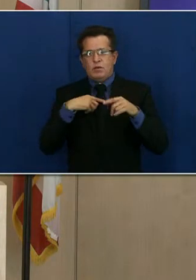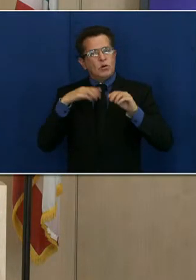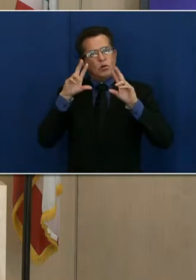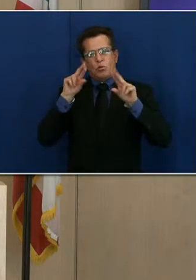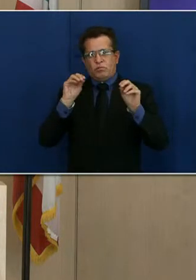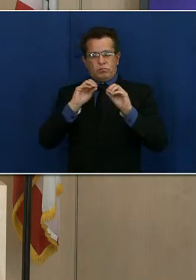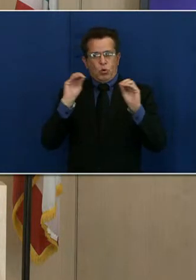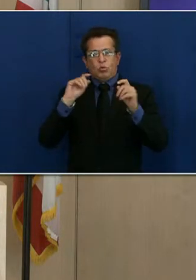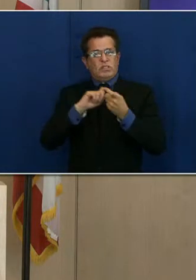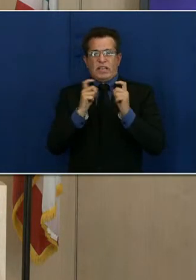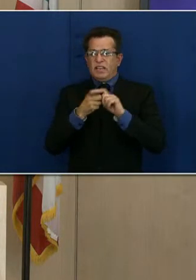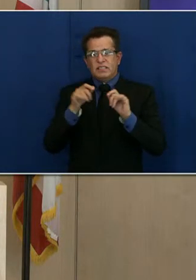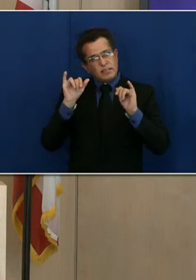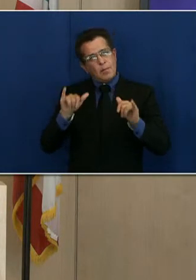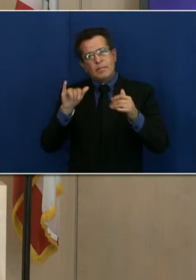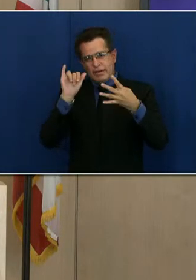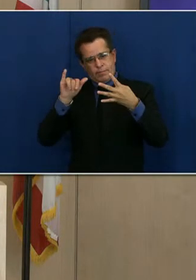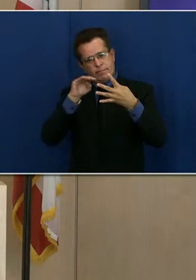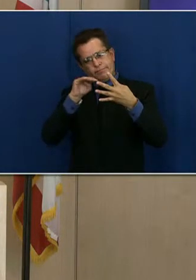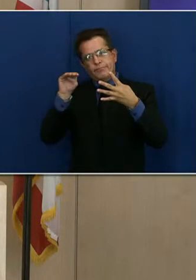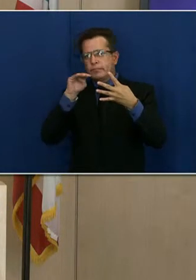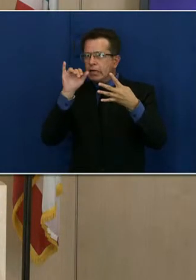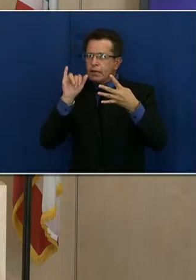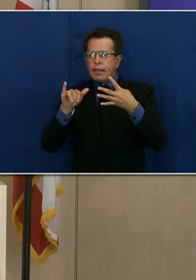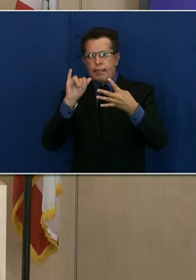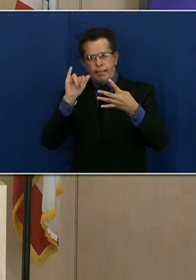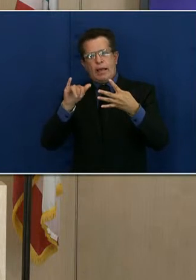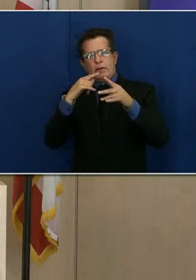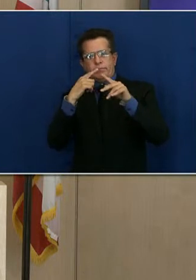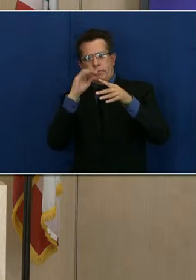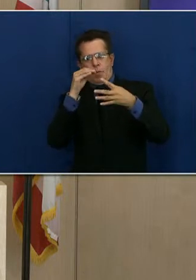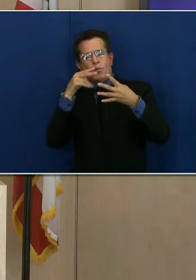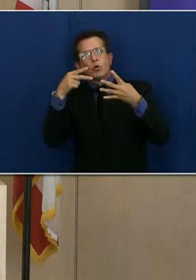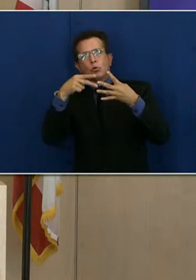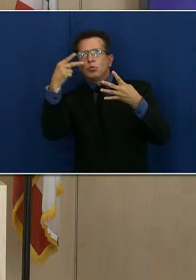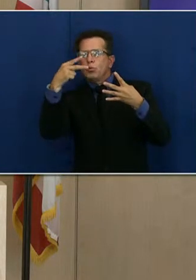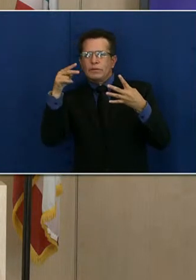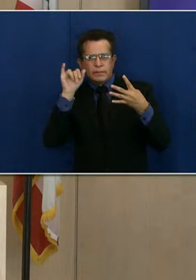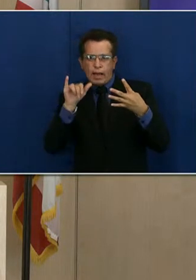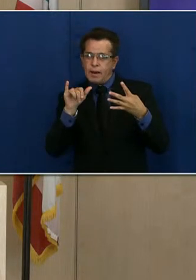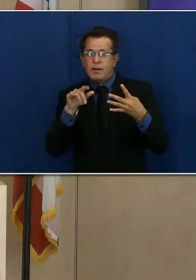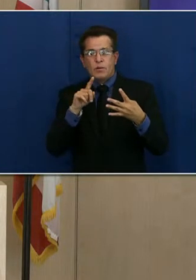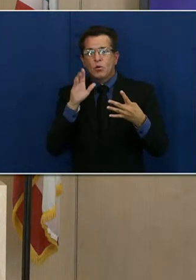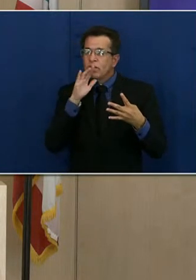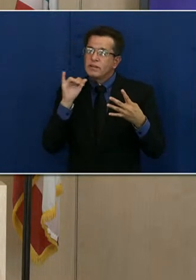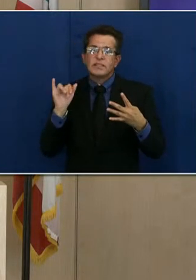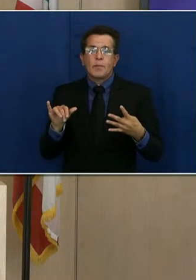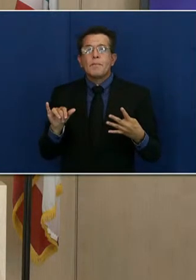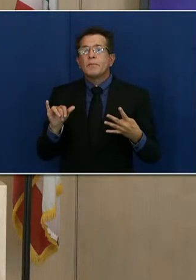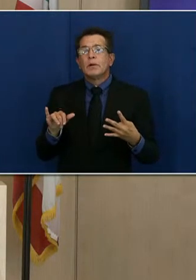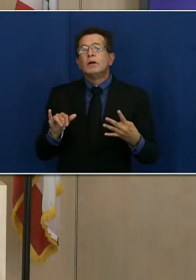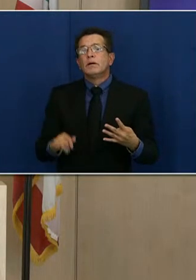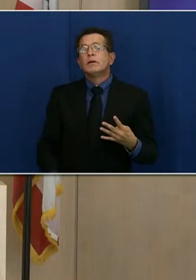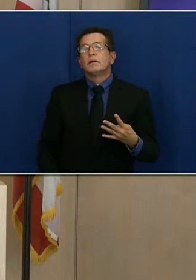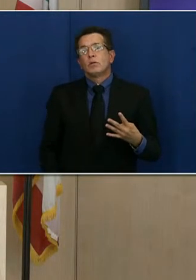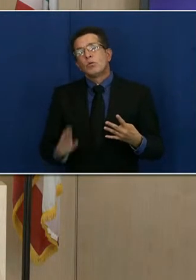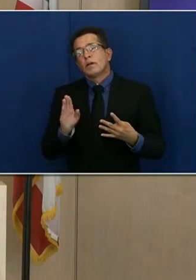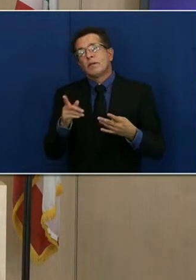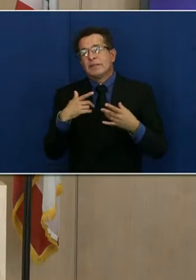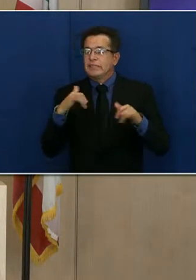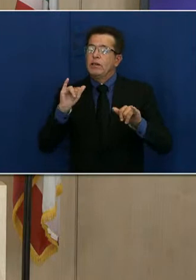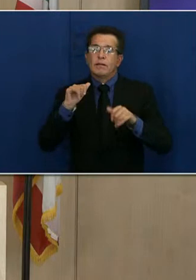do decide to change, we will certainly let everyone know, but right now the threshold will remain where it is. Thank